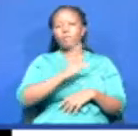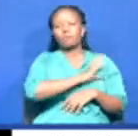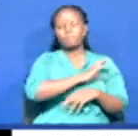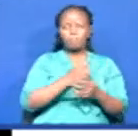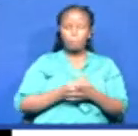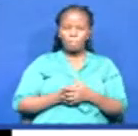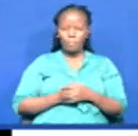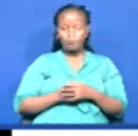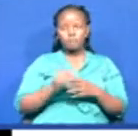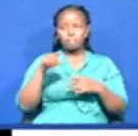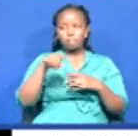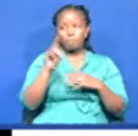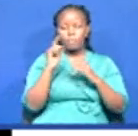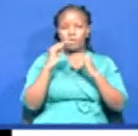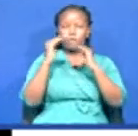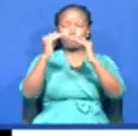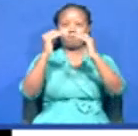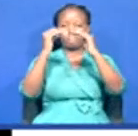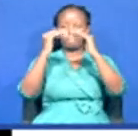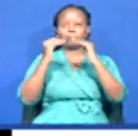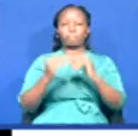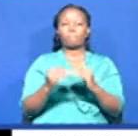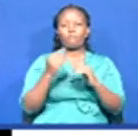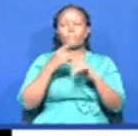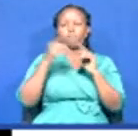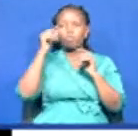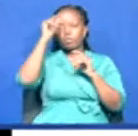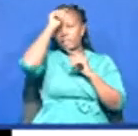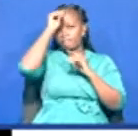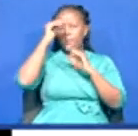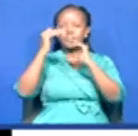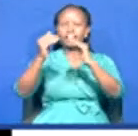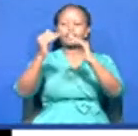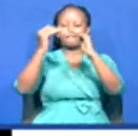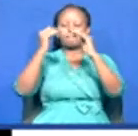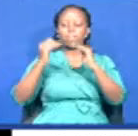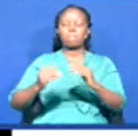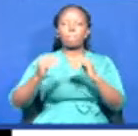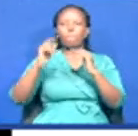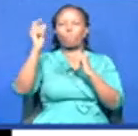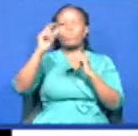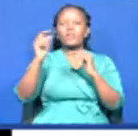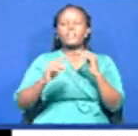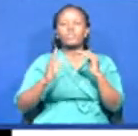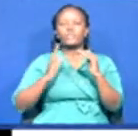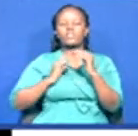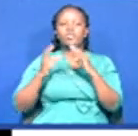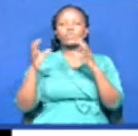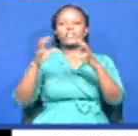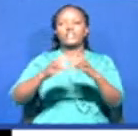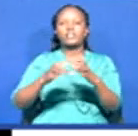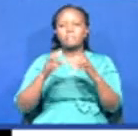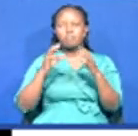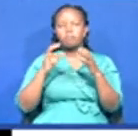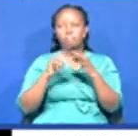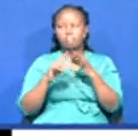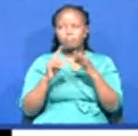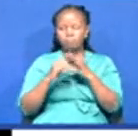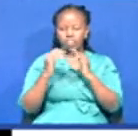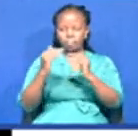You move down below that regional security team, we